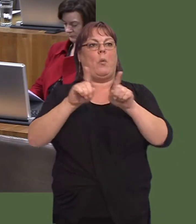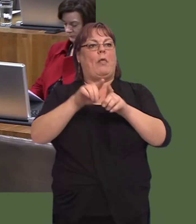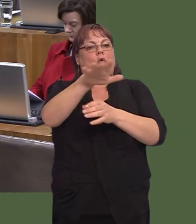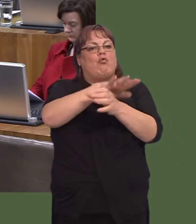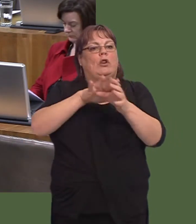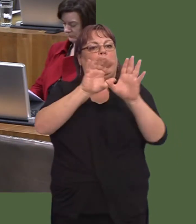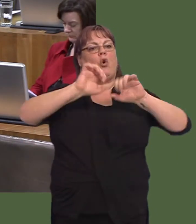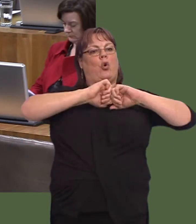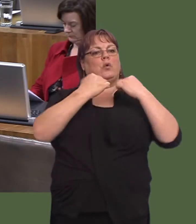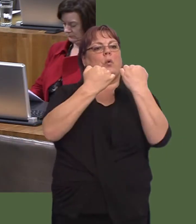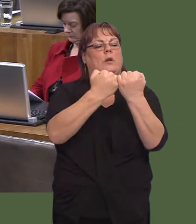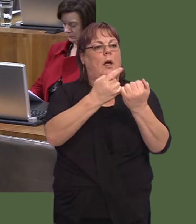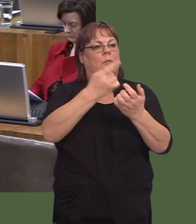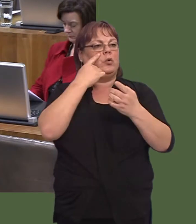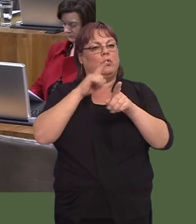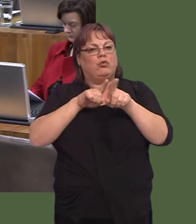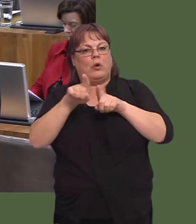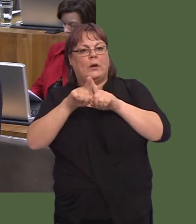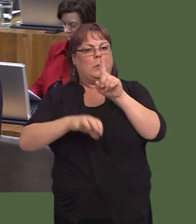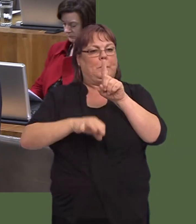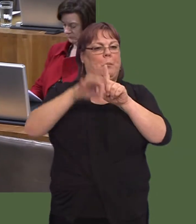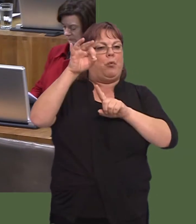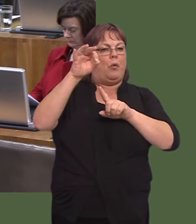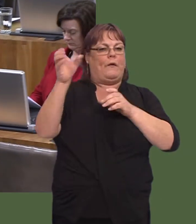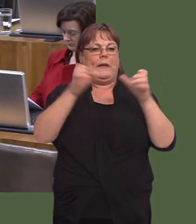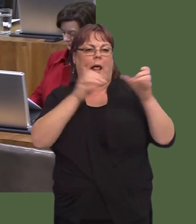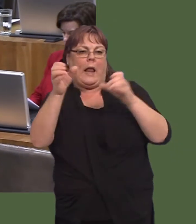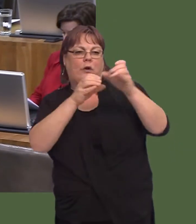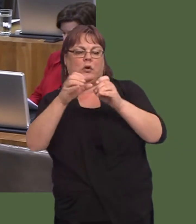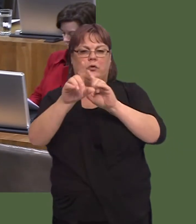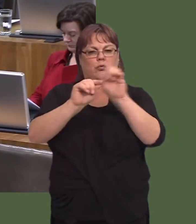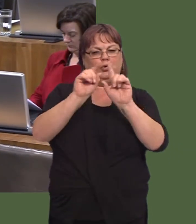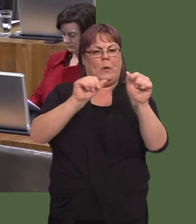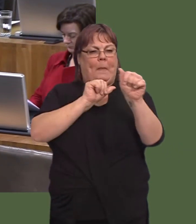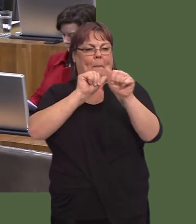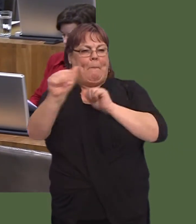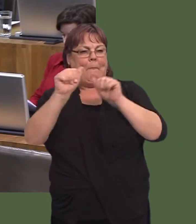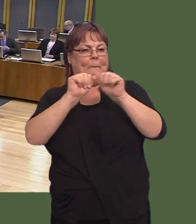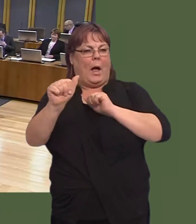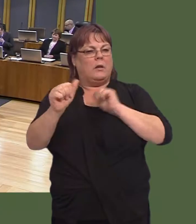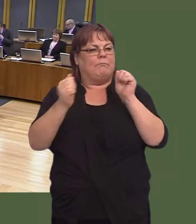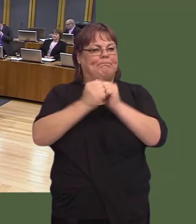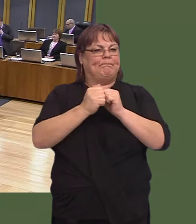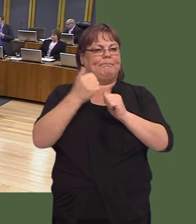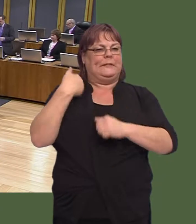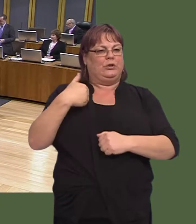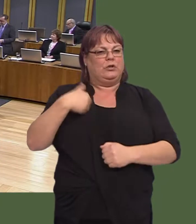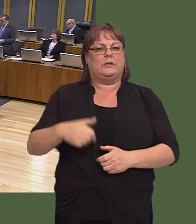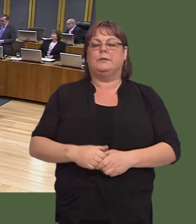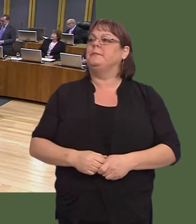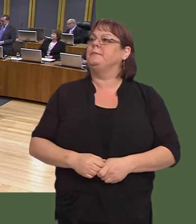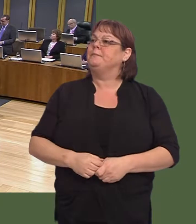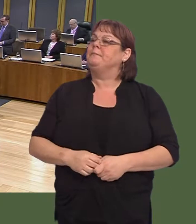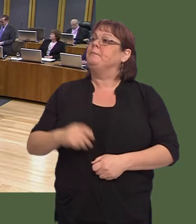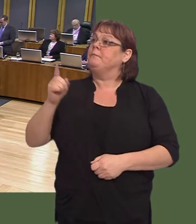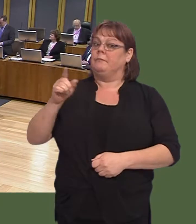regional consortia, to actively promote the profession, to recruit the very best and brightest individuals into teaching. First Minister, I'm pleased to say that in the